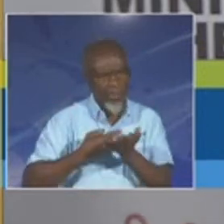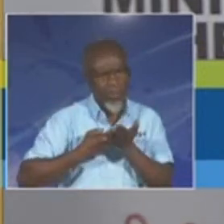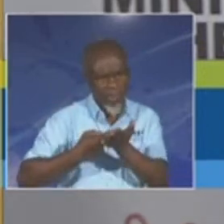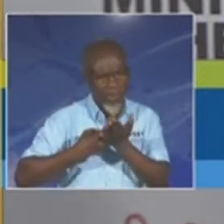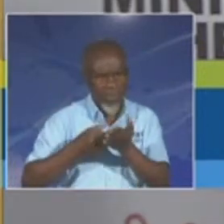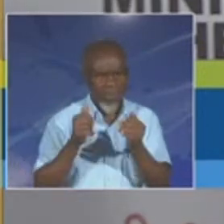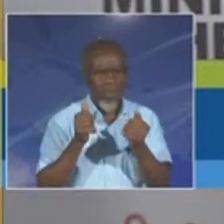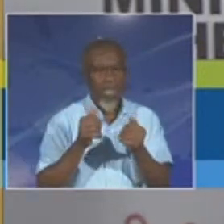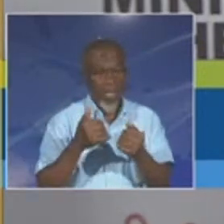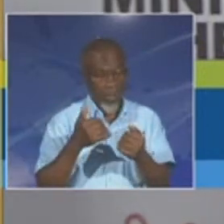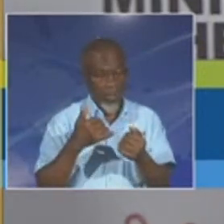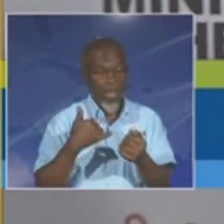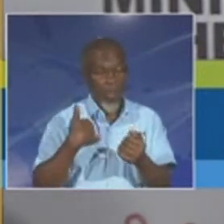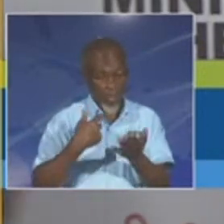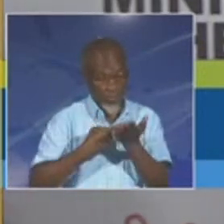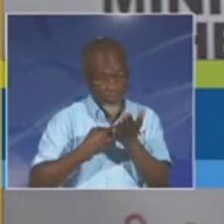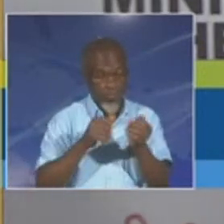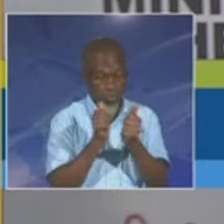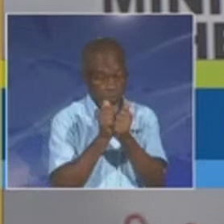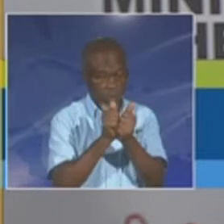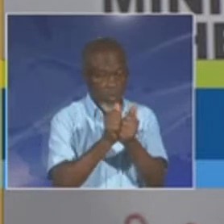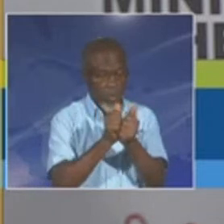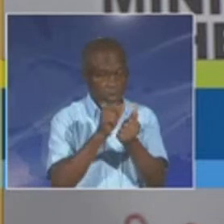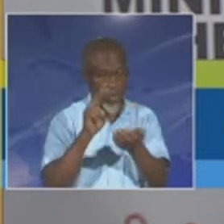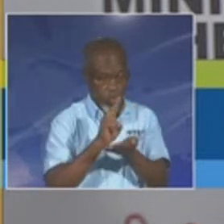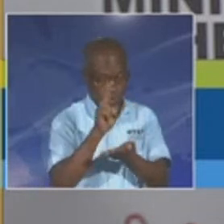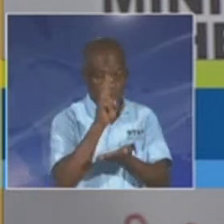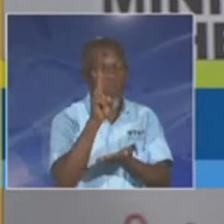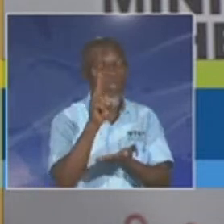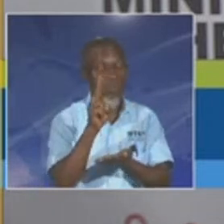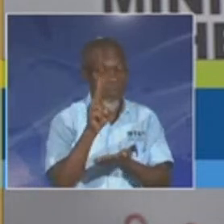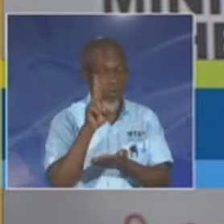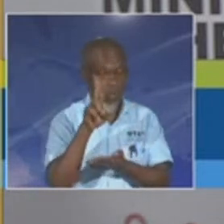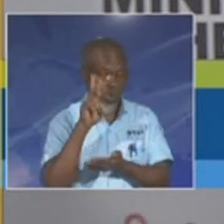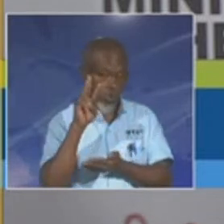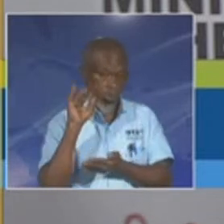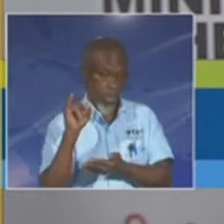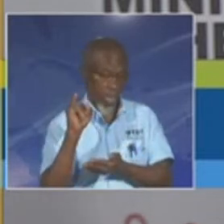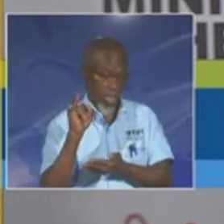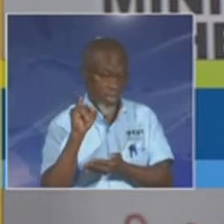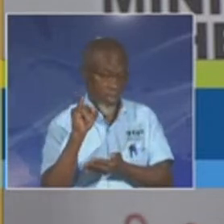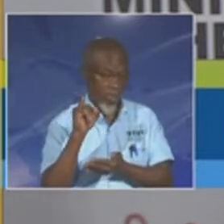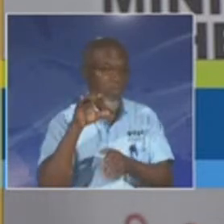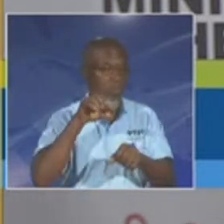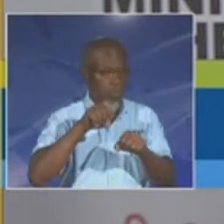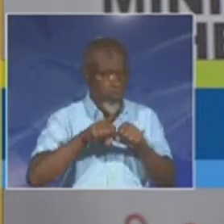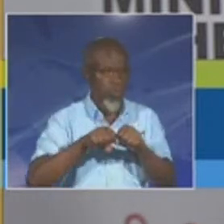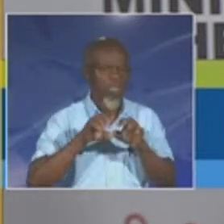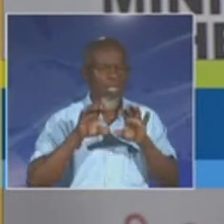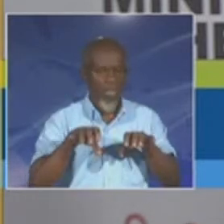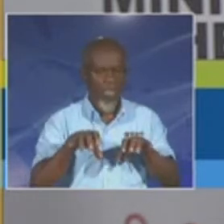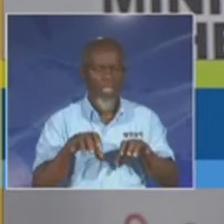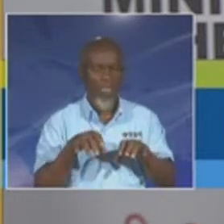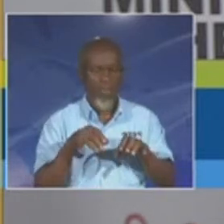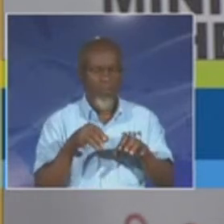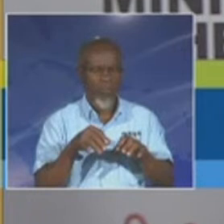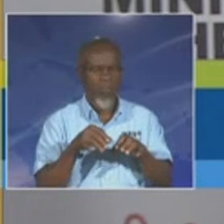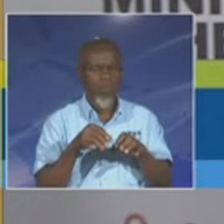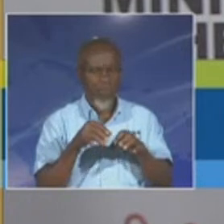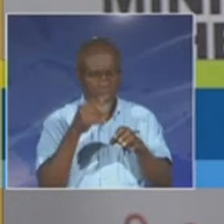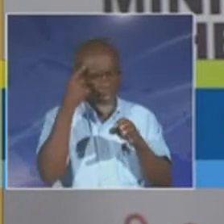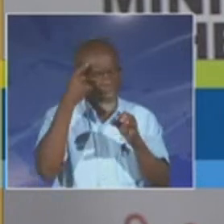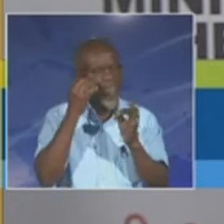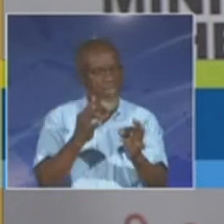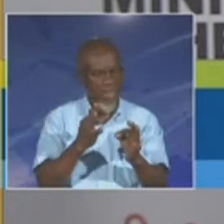of the West Indies just about last week. They're about to finalize both teams. We have a document in process going